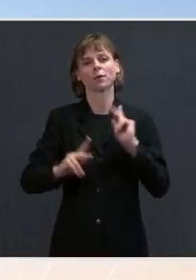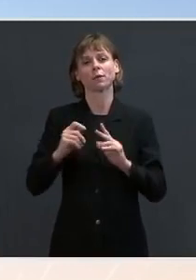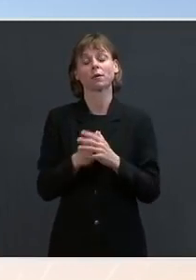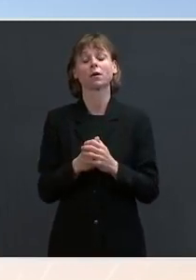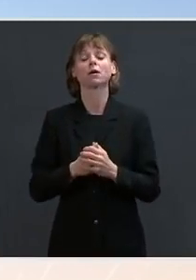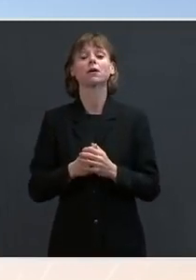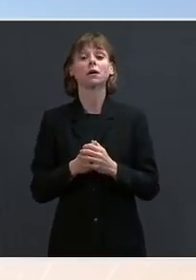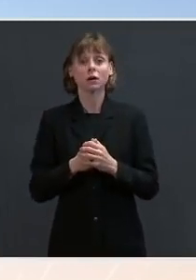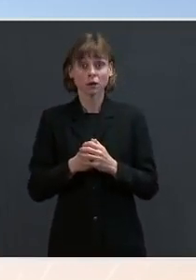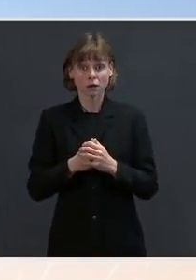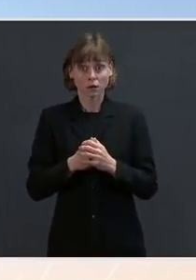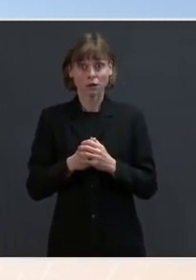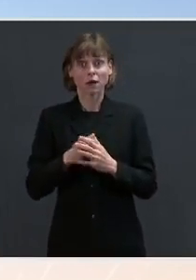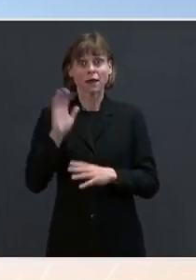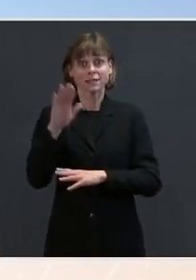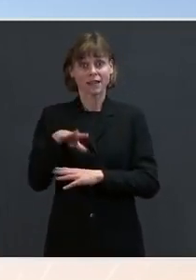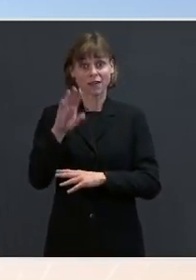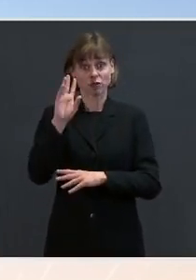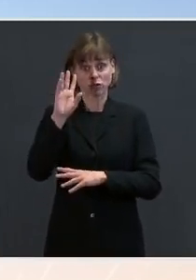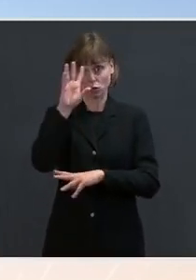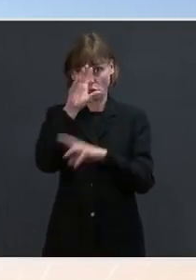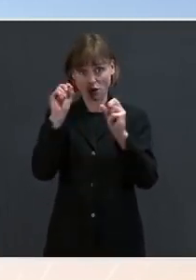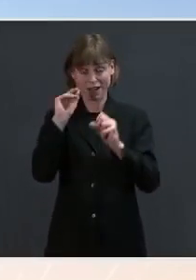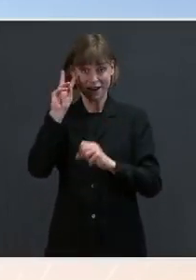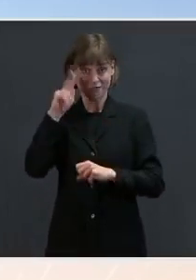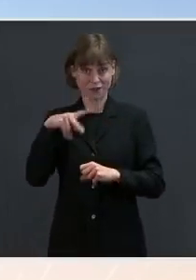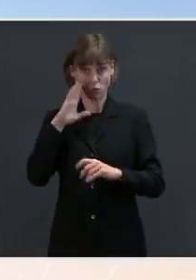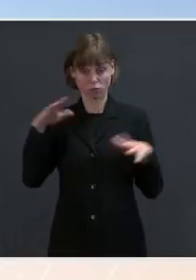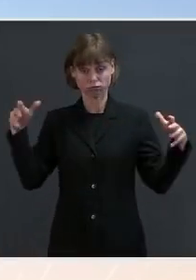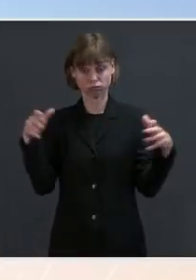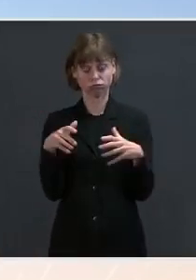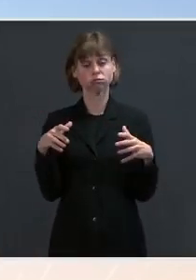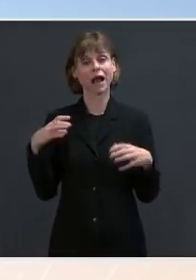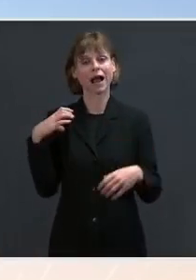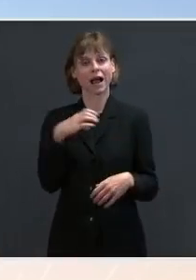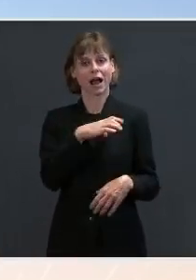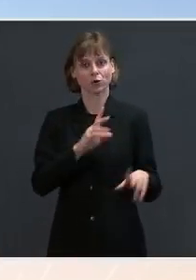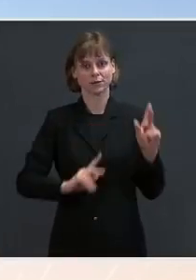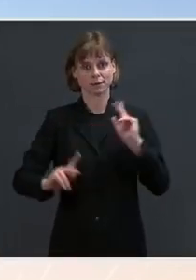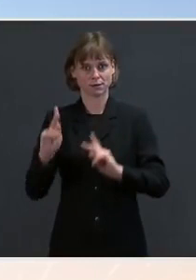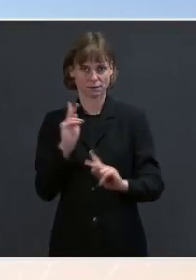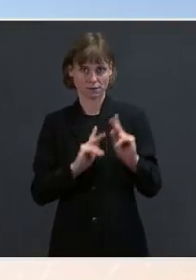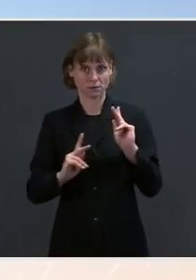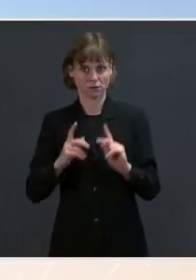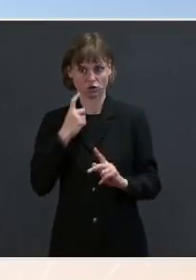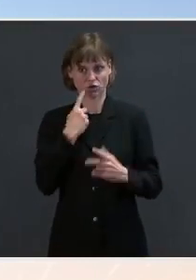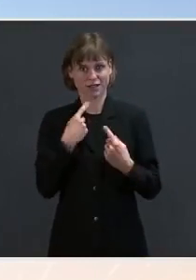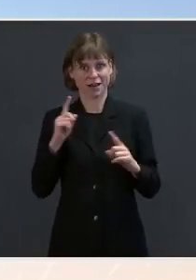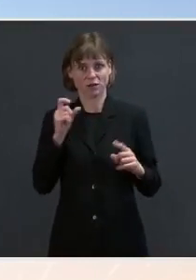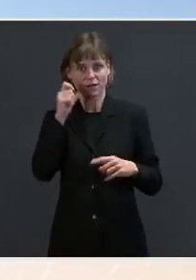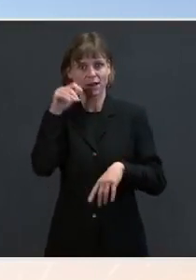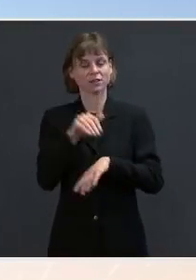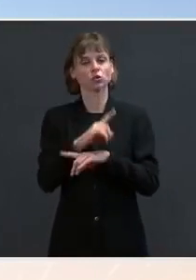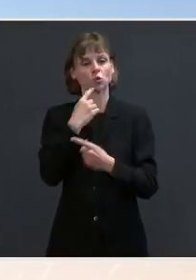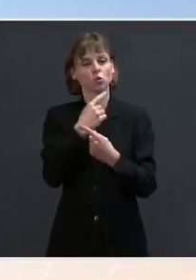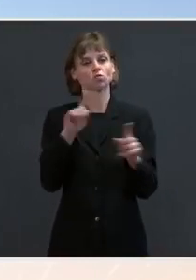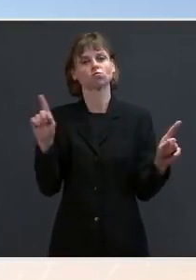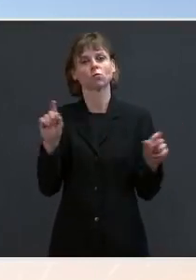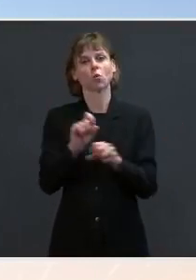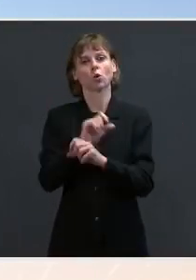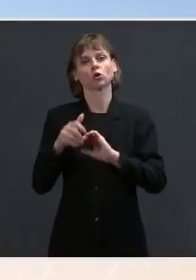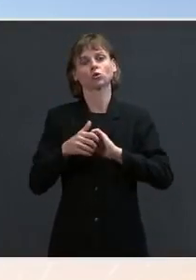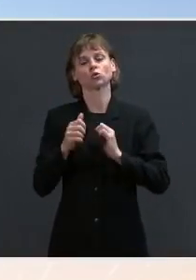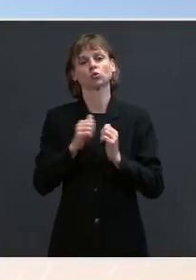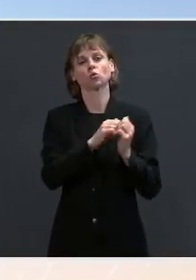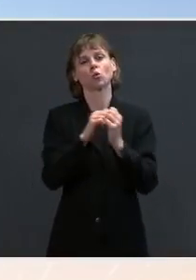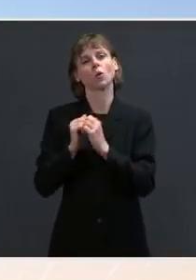President and Vice President will also meet with members of Congress, which we announced last night, to begin working together in a bipartisan way to end cancer